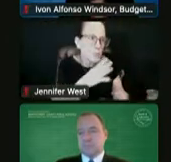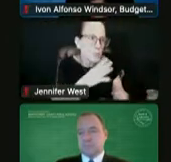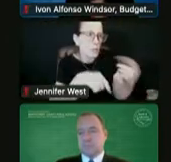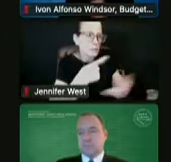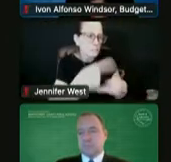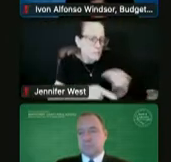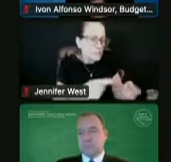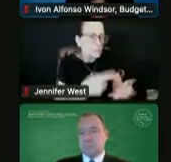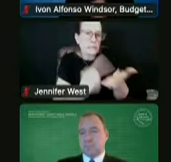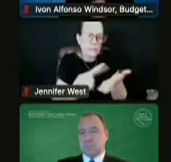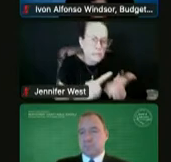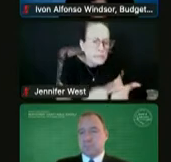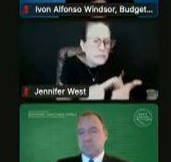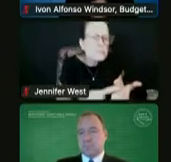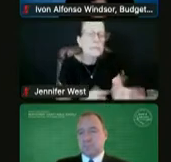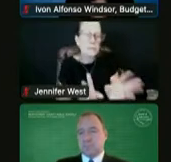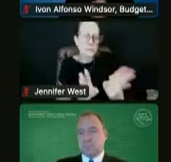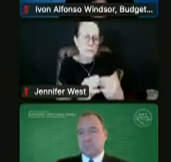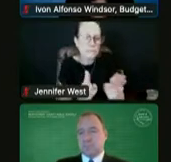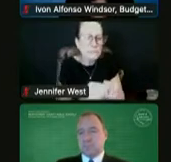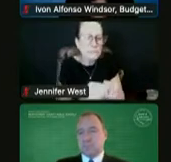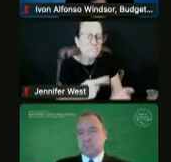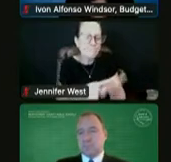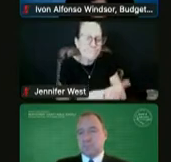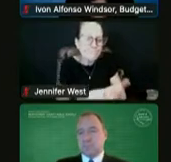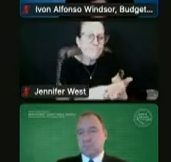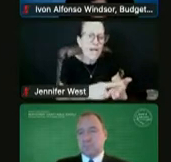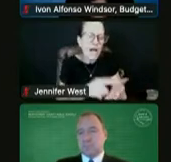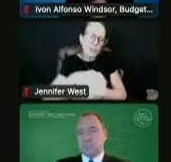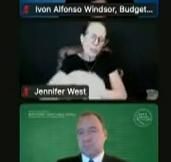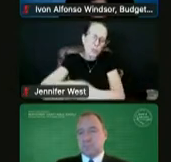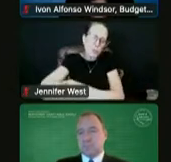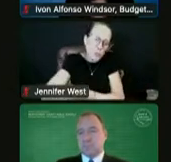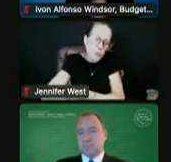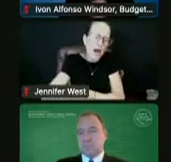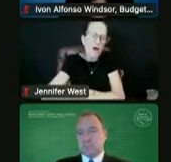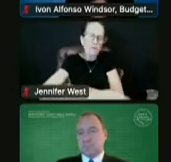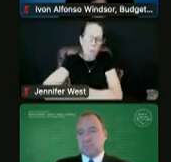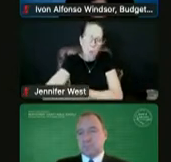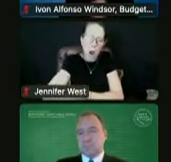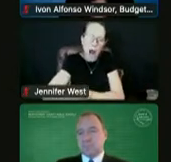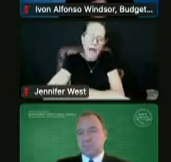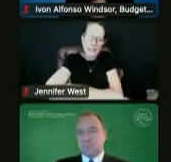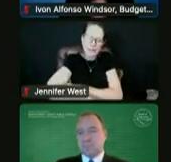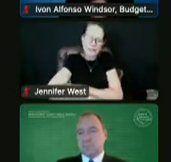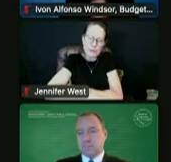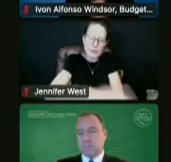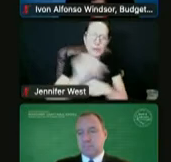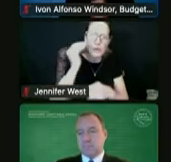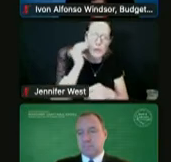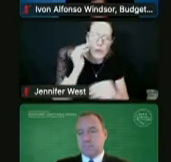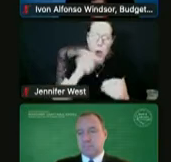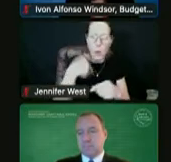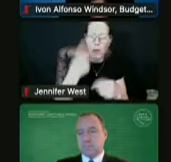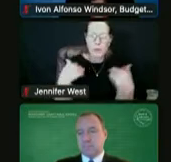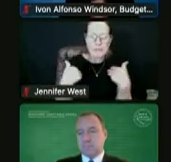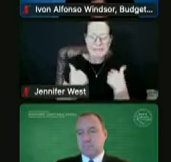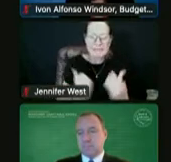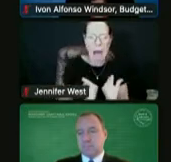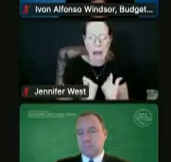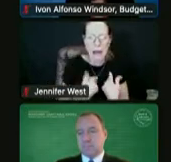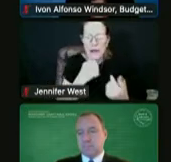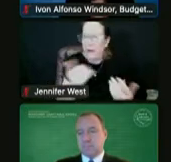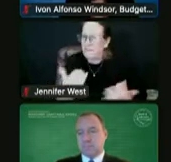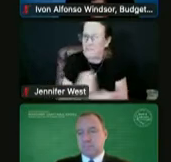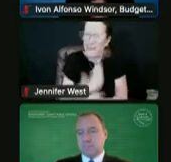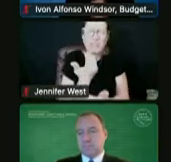and we really met through the night to receive hourly updates. So if we don't look as fresh as we normally do, just know that is because we spent a lot of our time